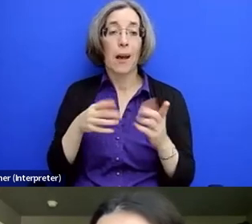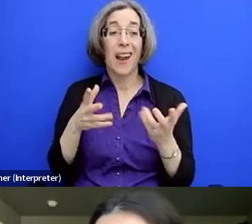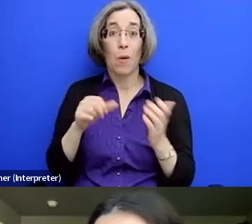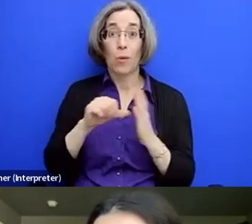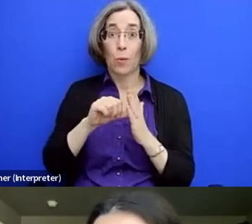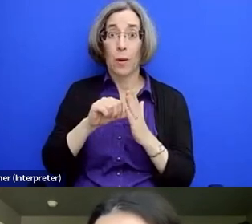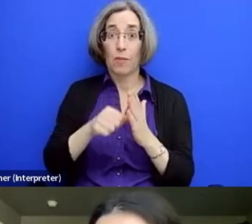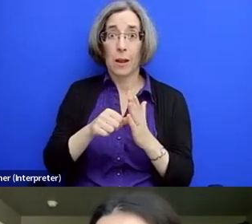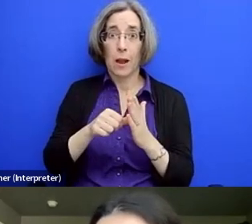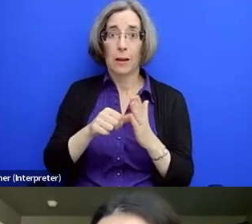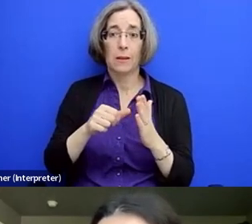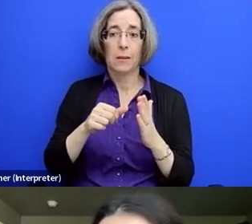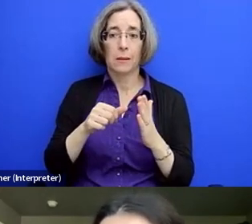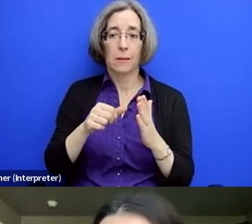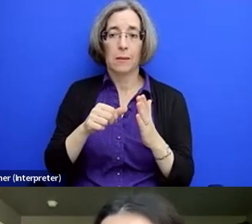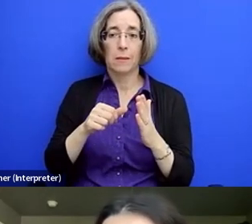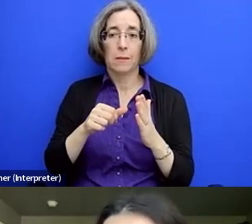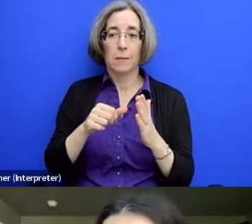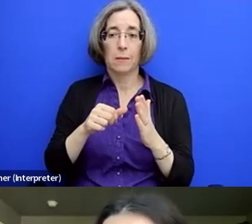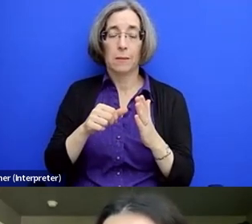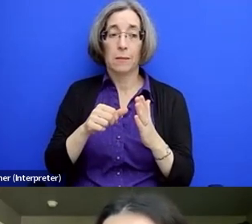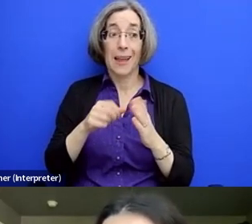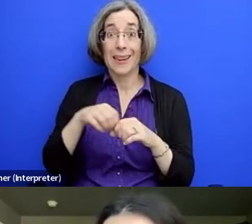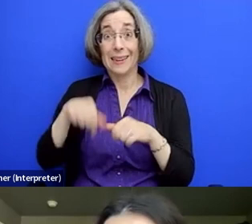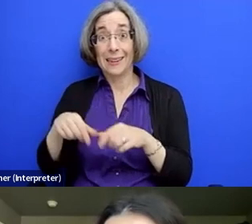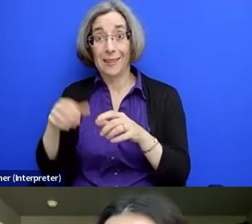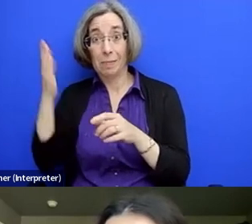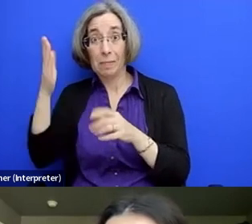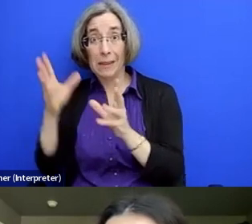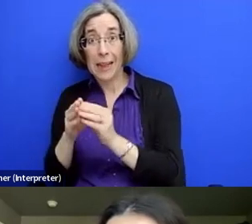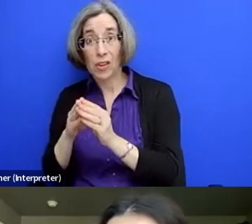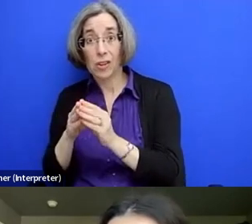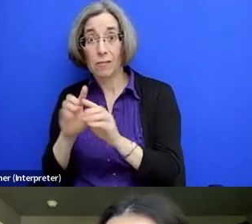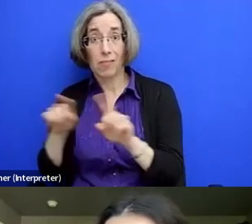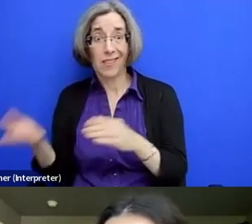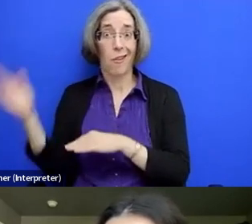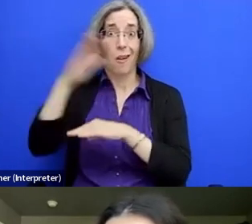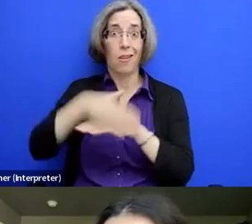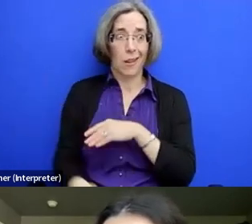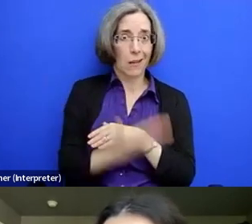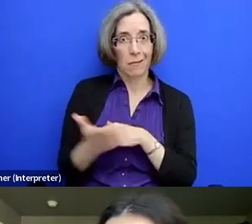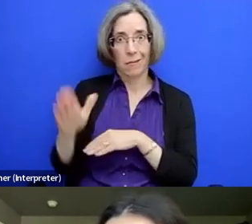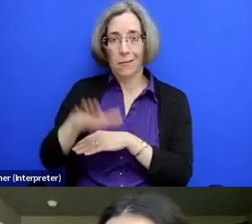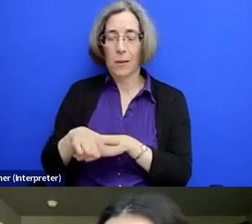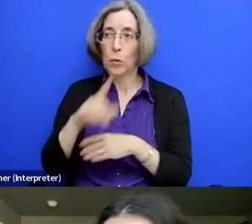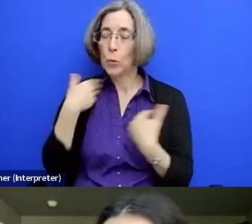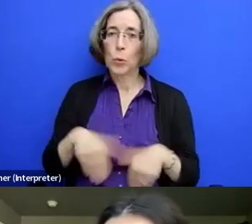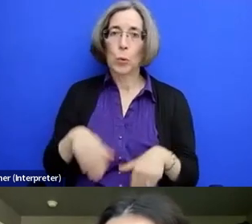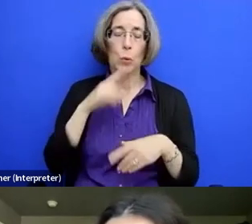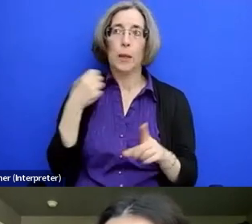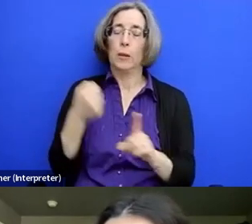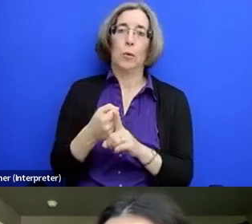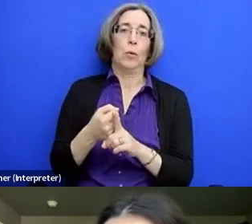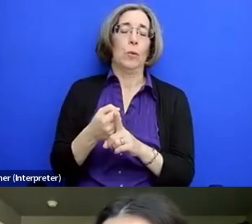we've had, not only in this session, but throughout the day, just these really impactful presentations. And